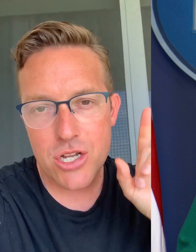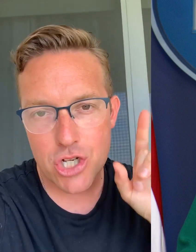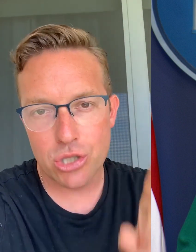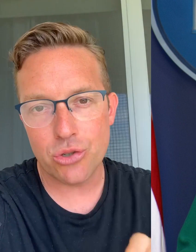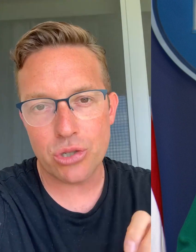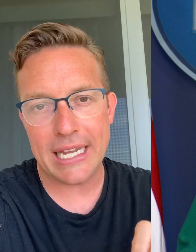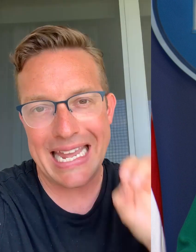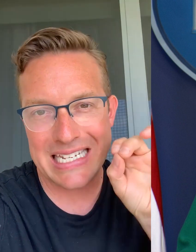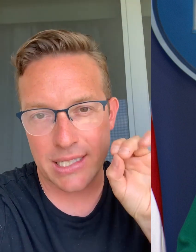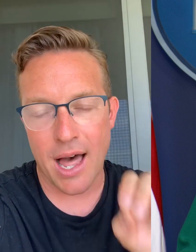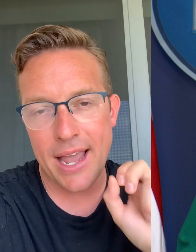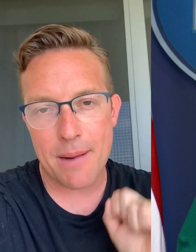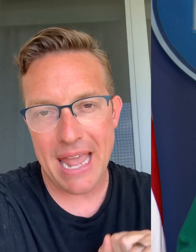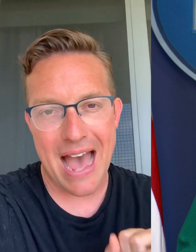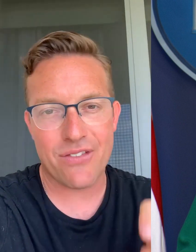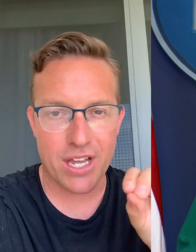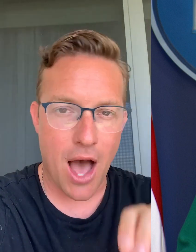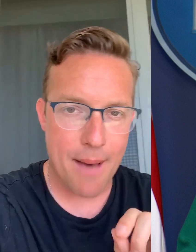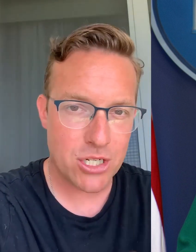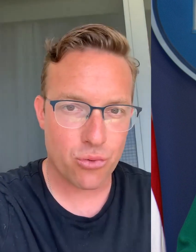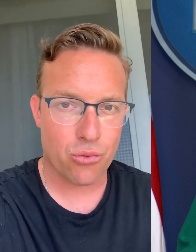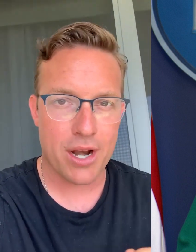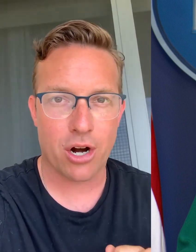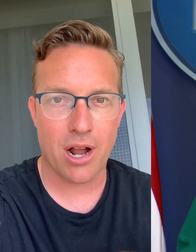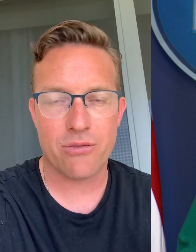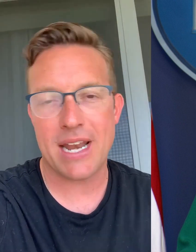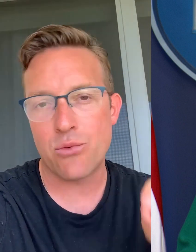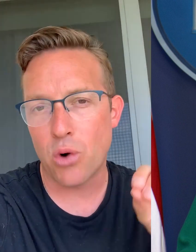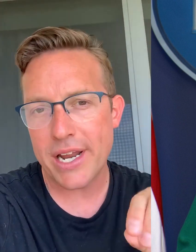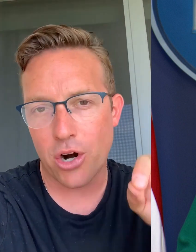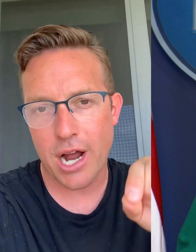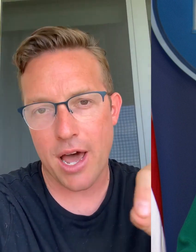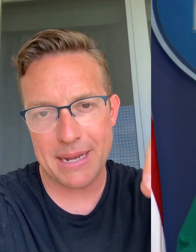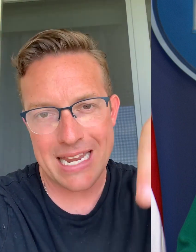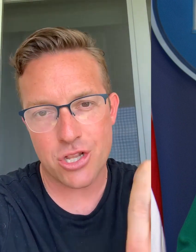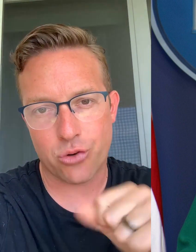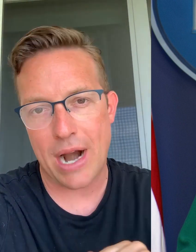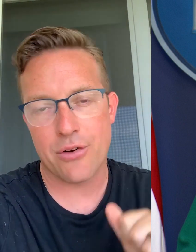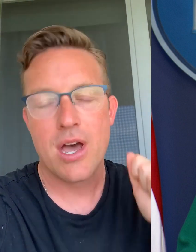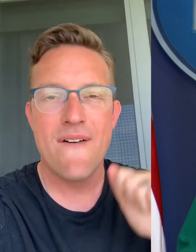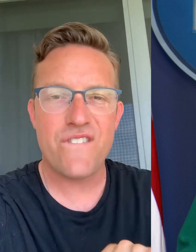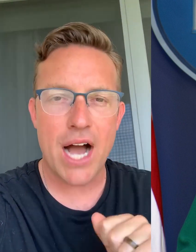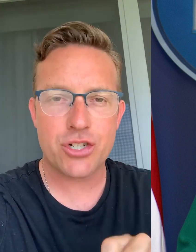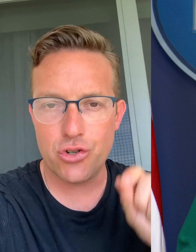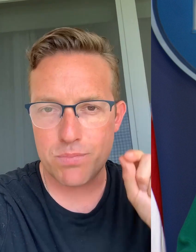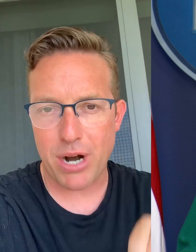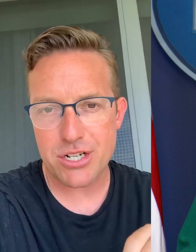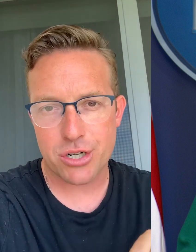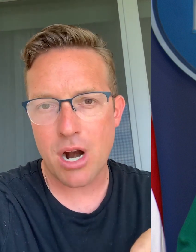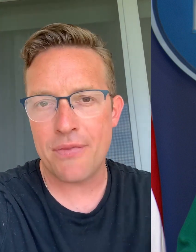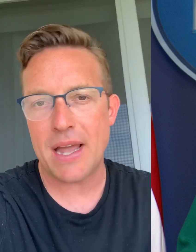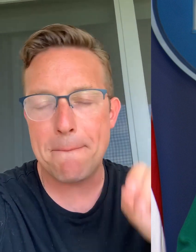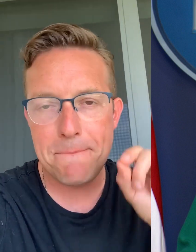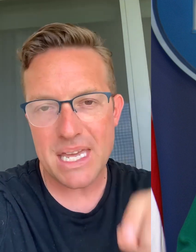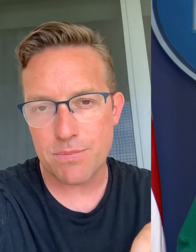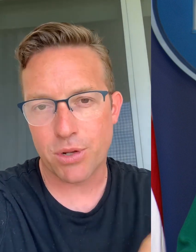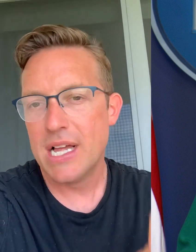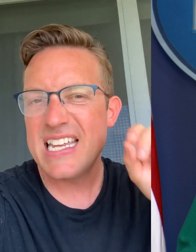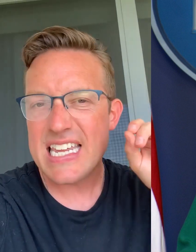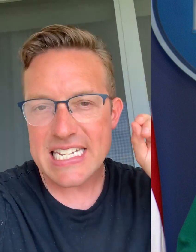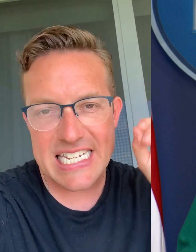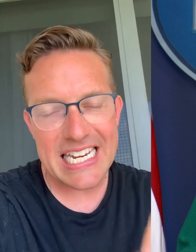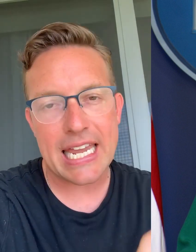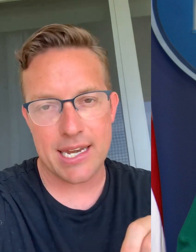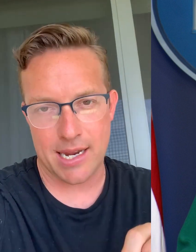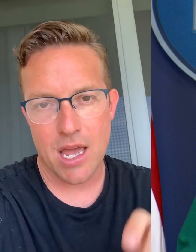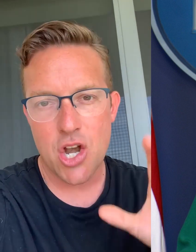absolutely is lying on behalf of the commies who are running our government and running our economy into the ground. Fox News pressed her on the abysmal,